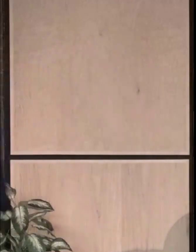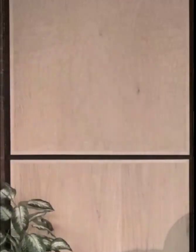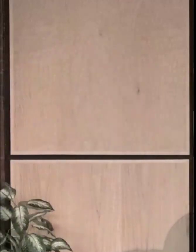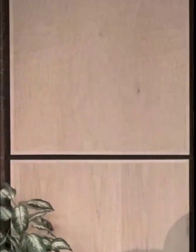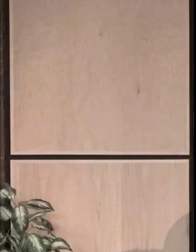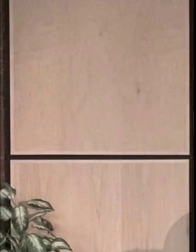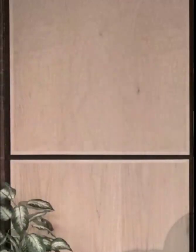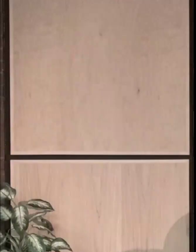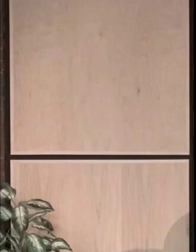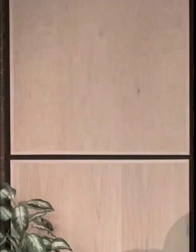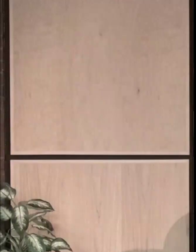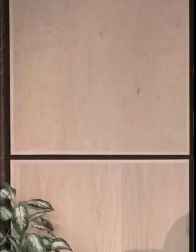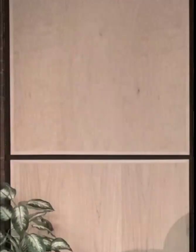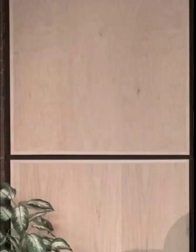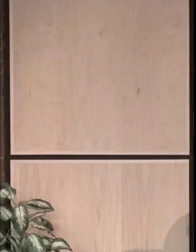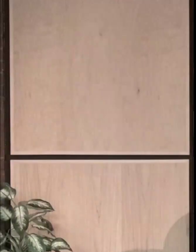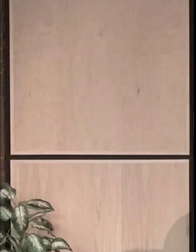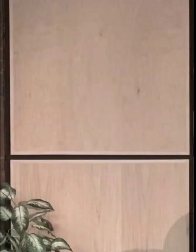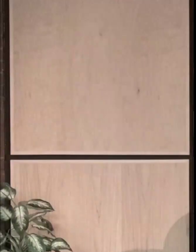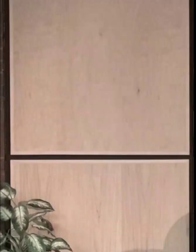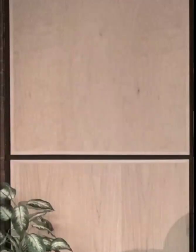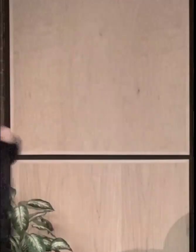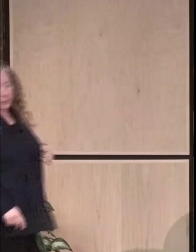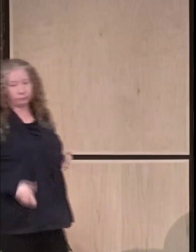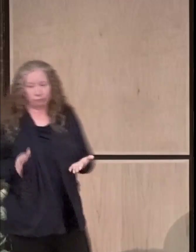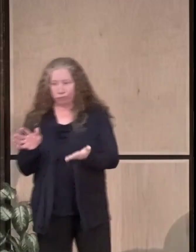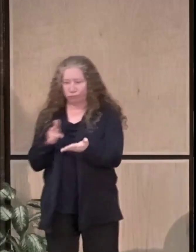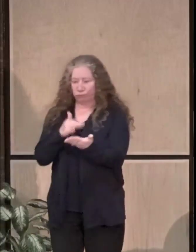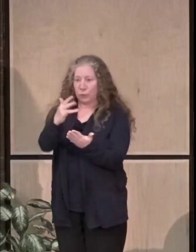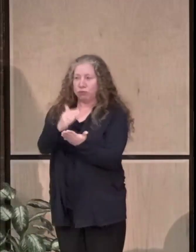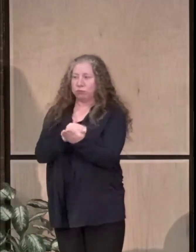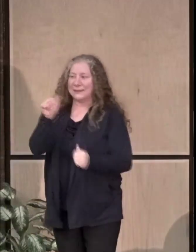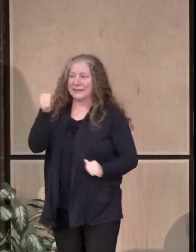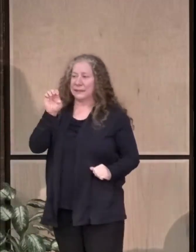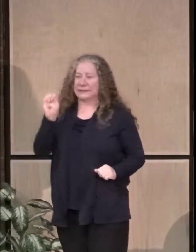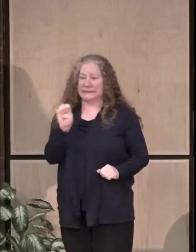Yes, I have it, sir. Okay, in the middle section,